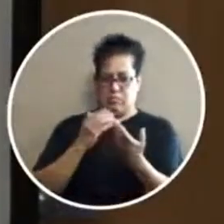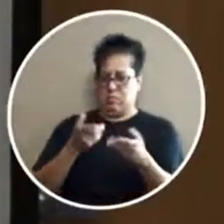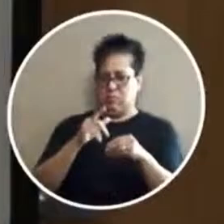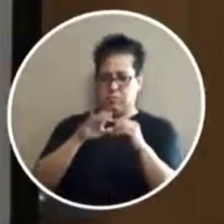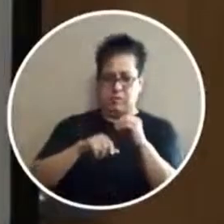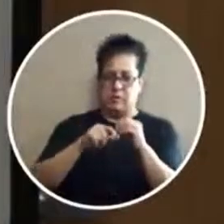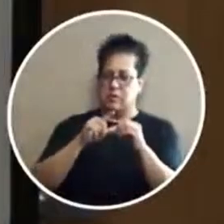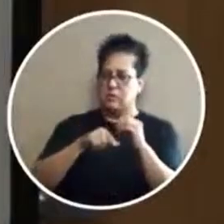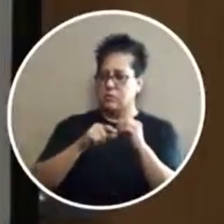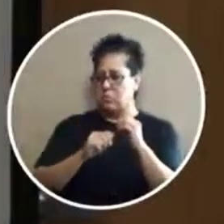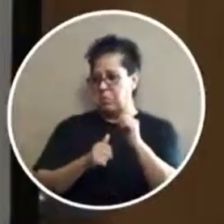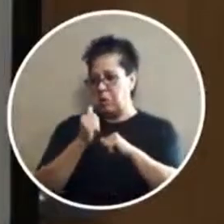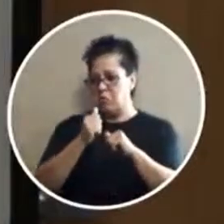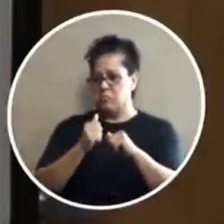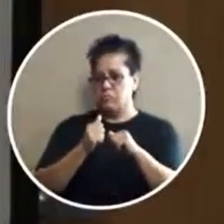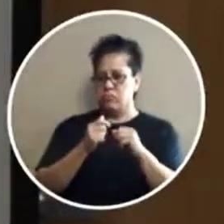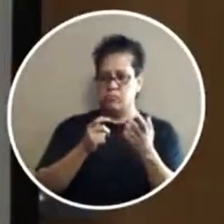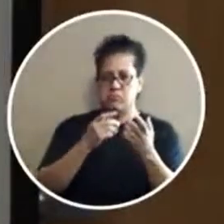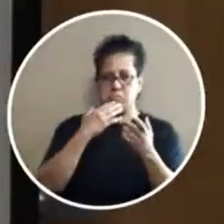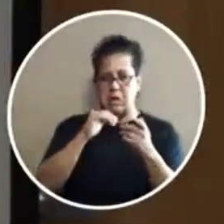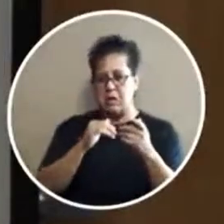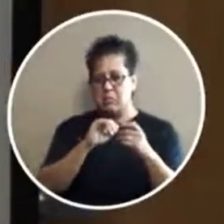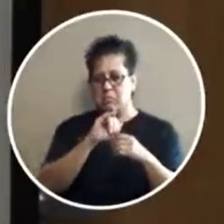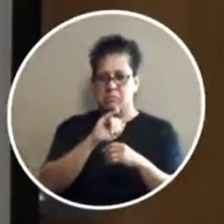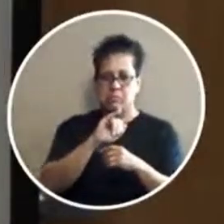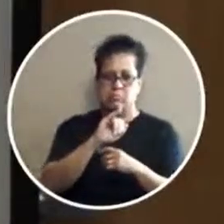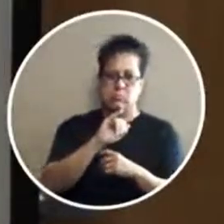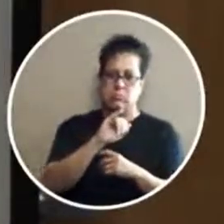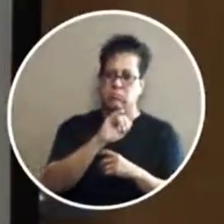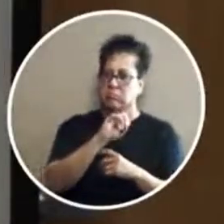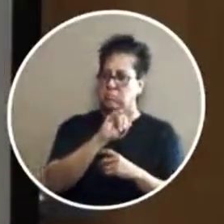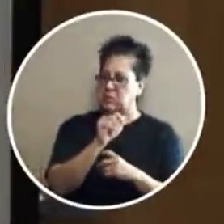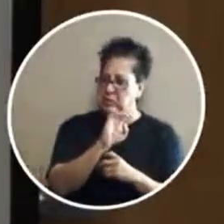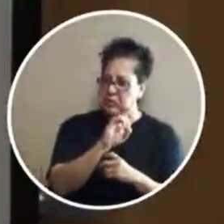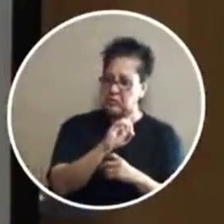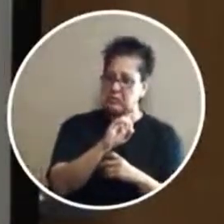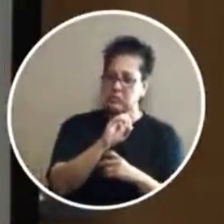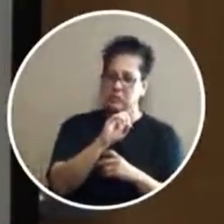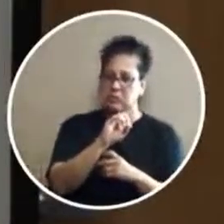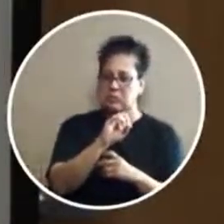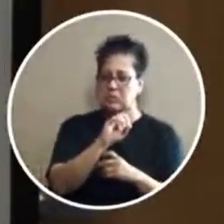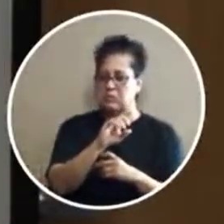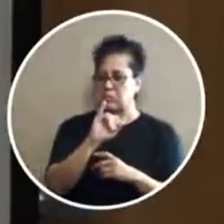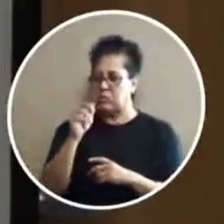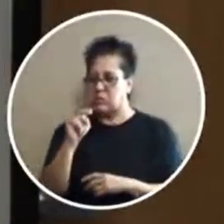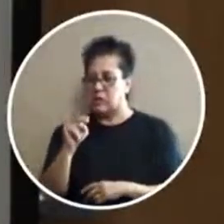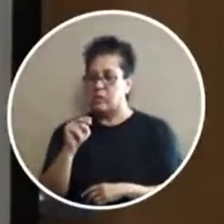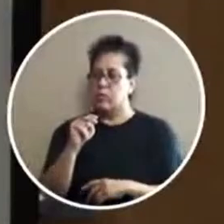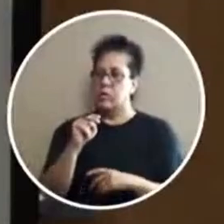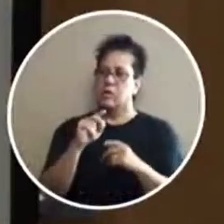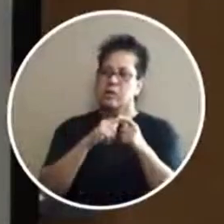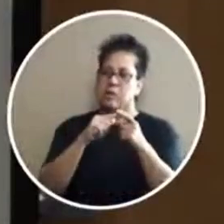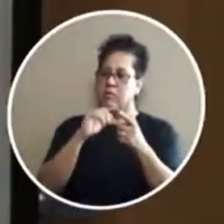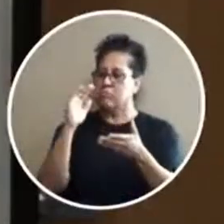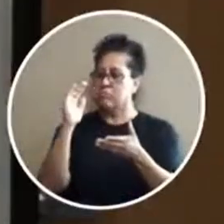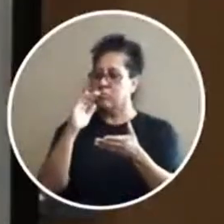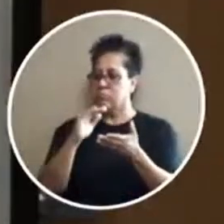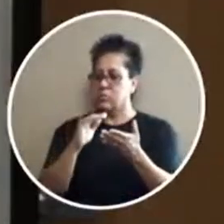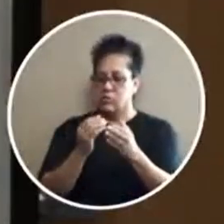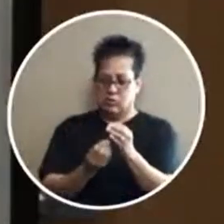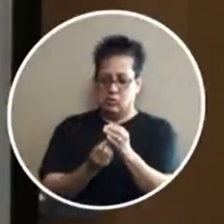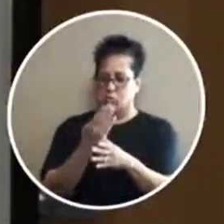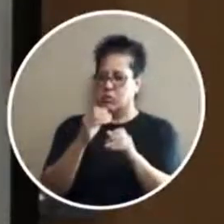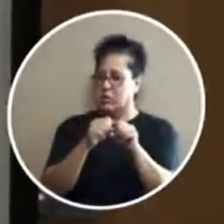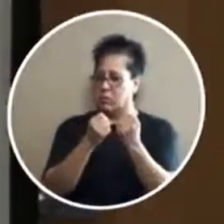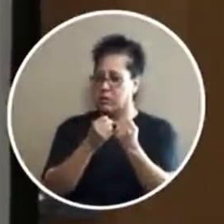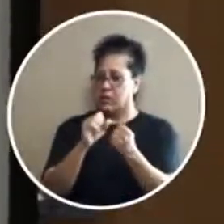peaks at the end of December, beginning of January, and usually starts going down until probably spring break in March or